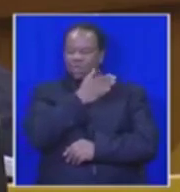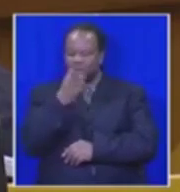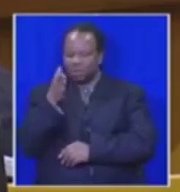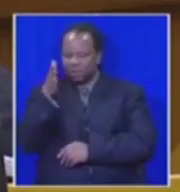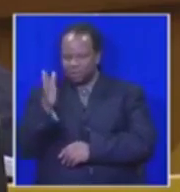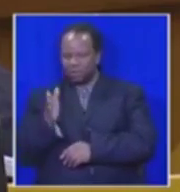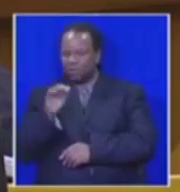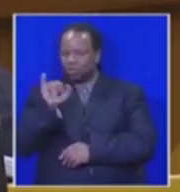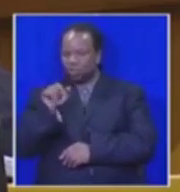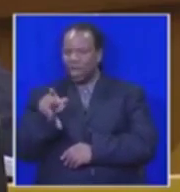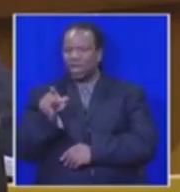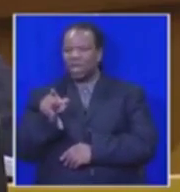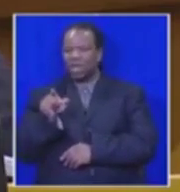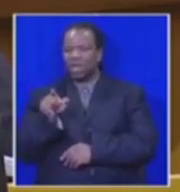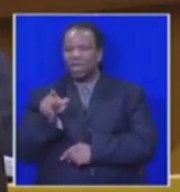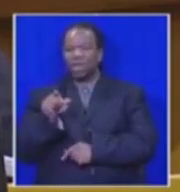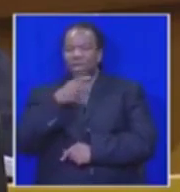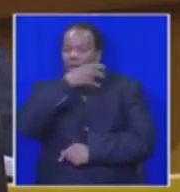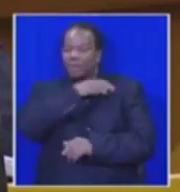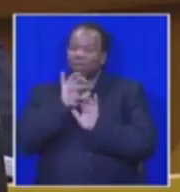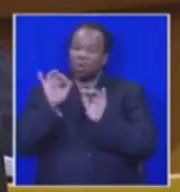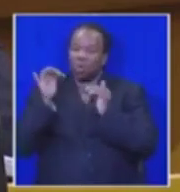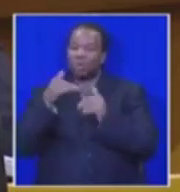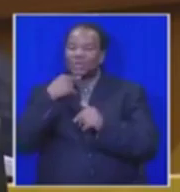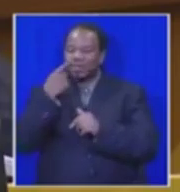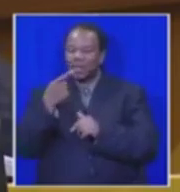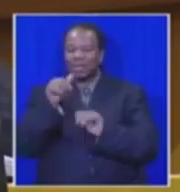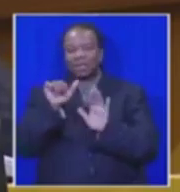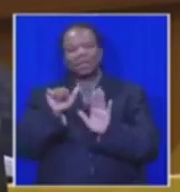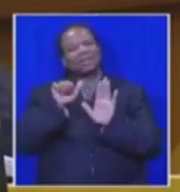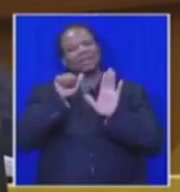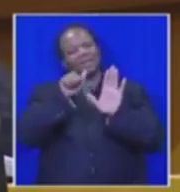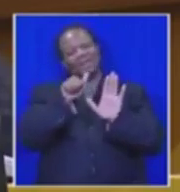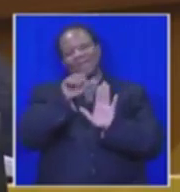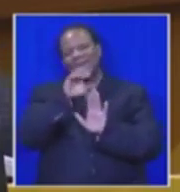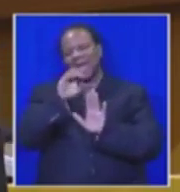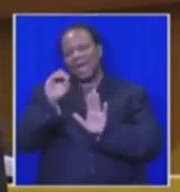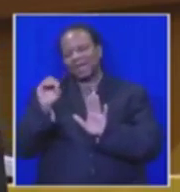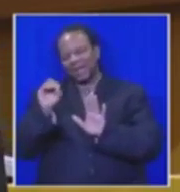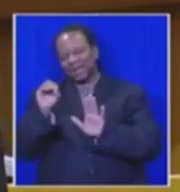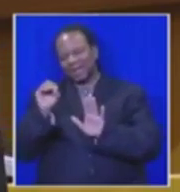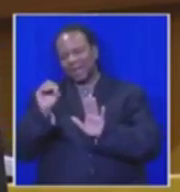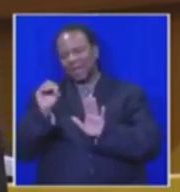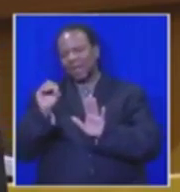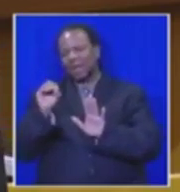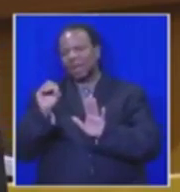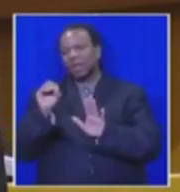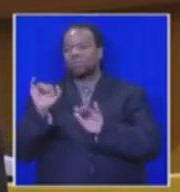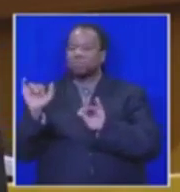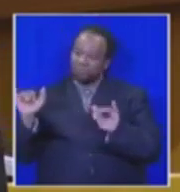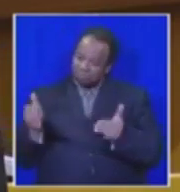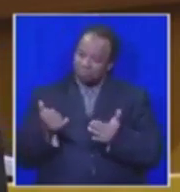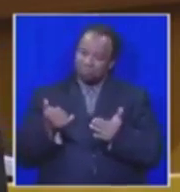lekhutla indicated that over 700 events were held by members of the national